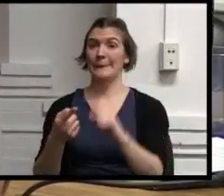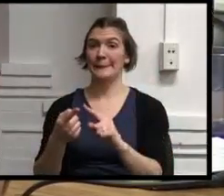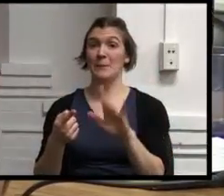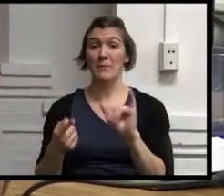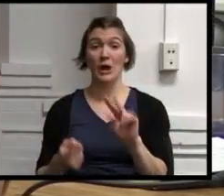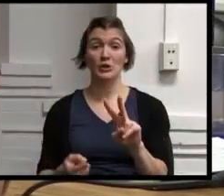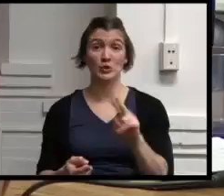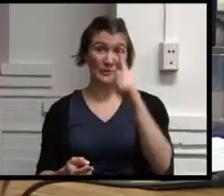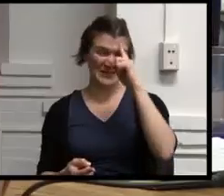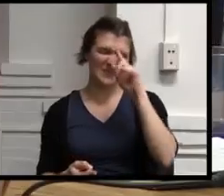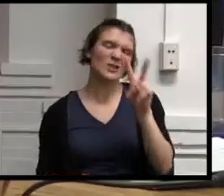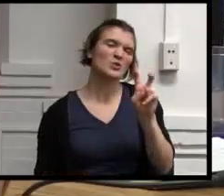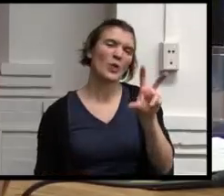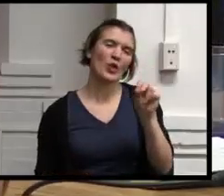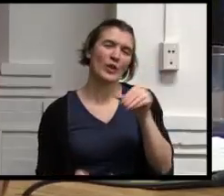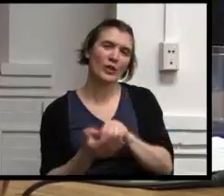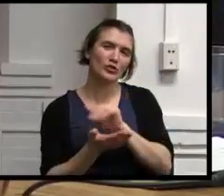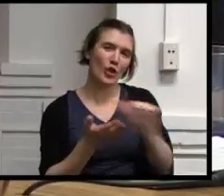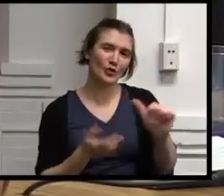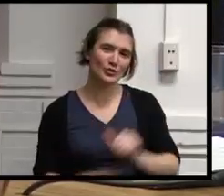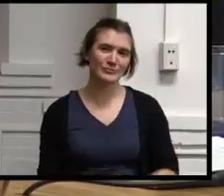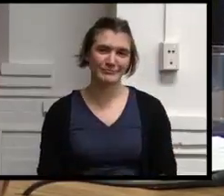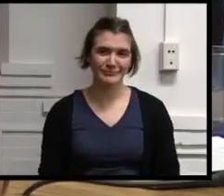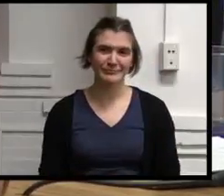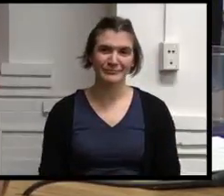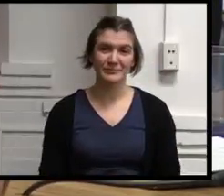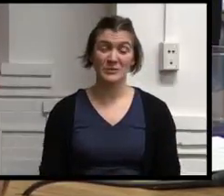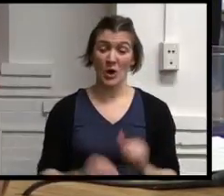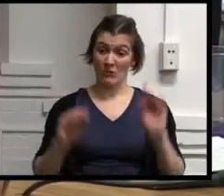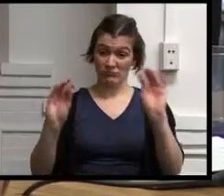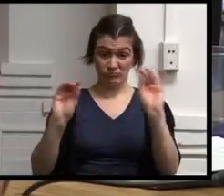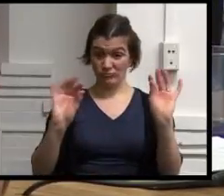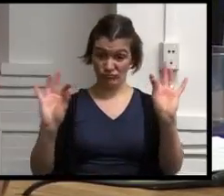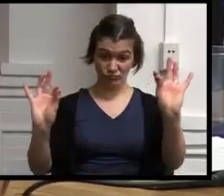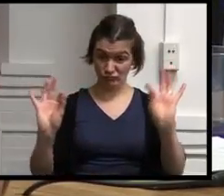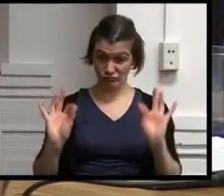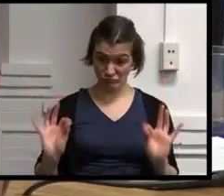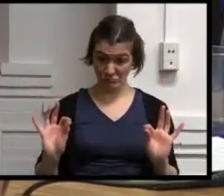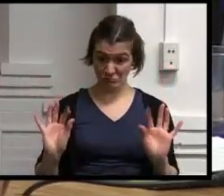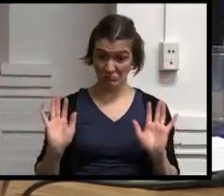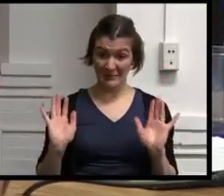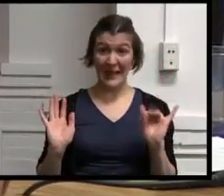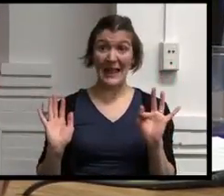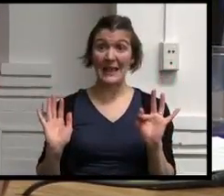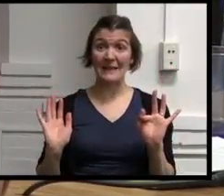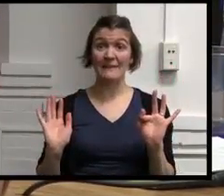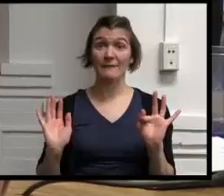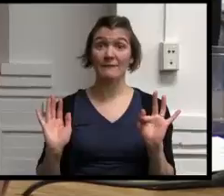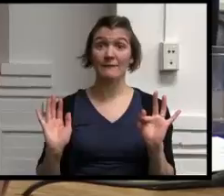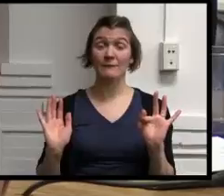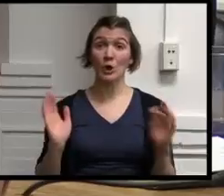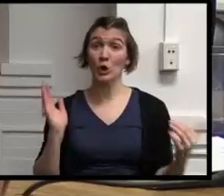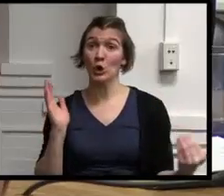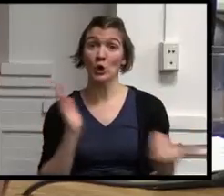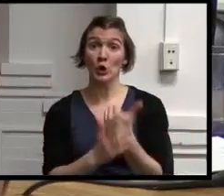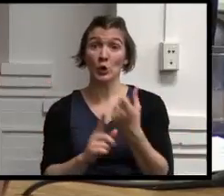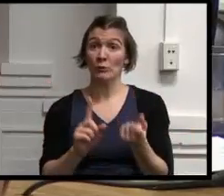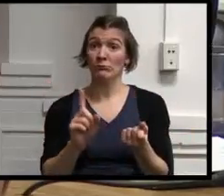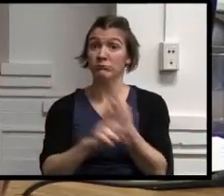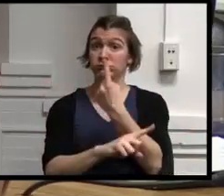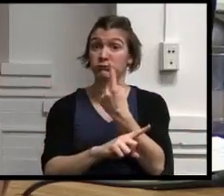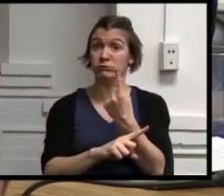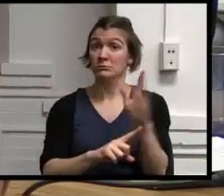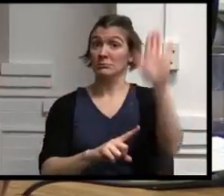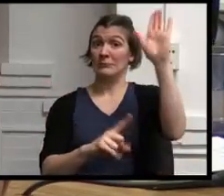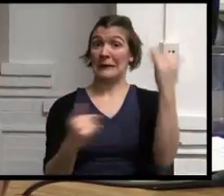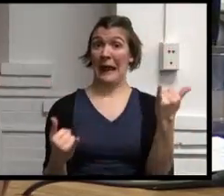cents, or $230,000. I believe that unless there's any additional issues that have arisen that any of you